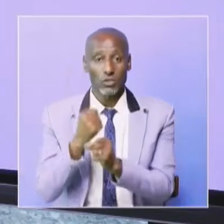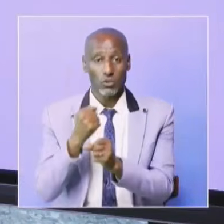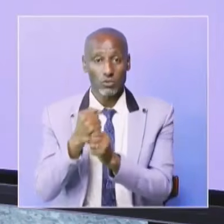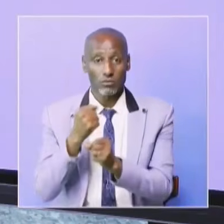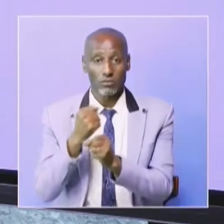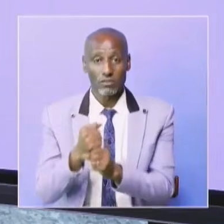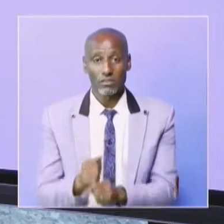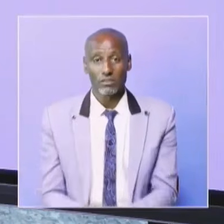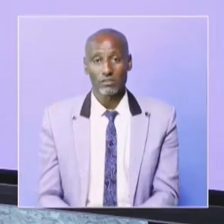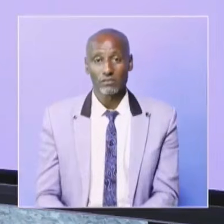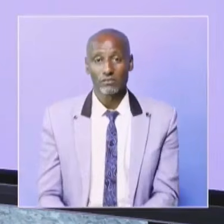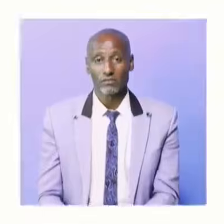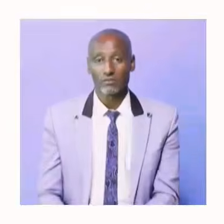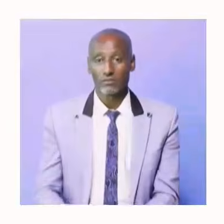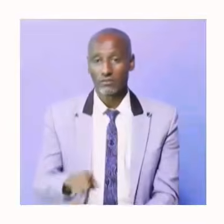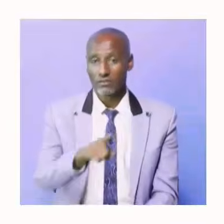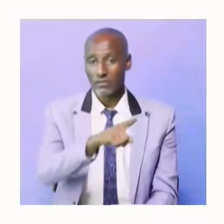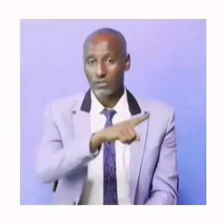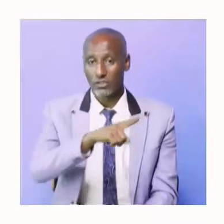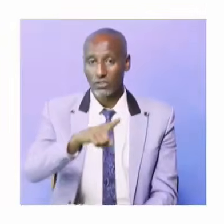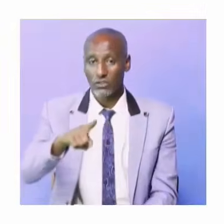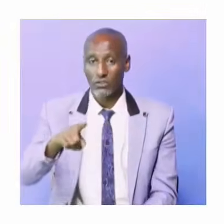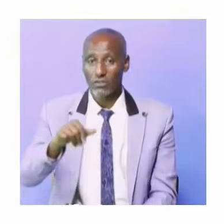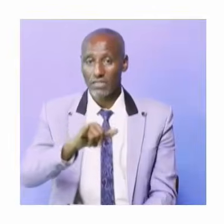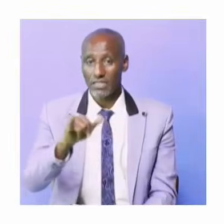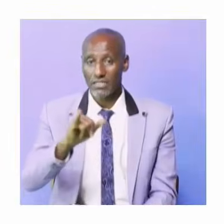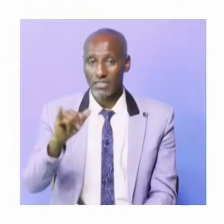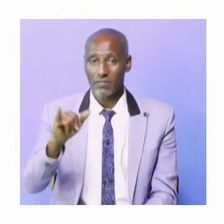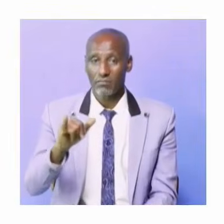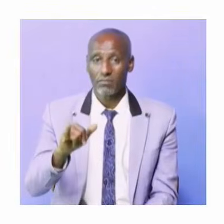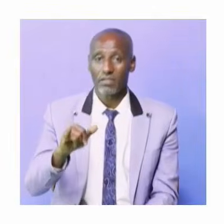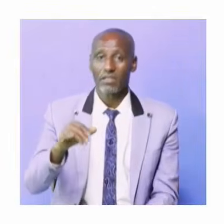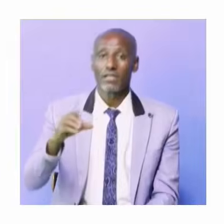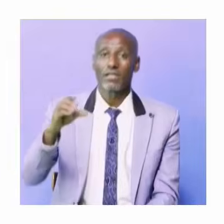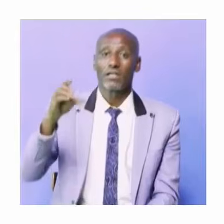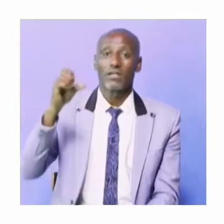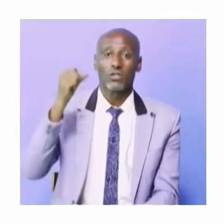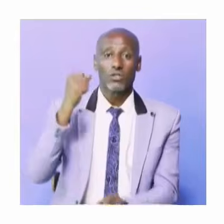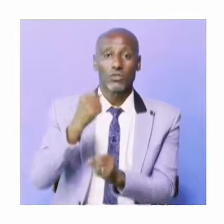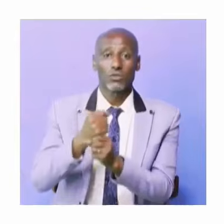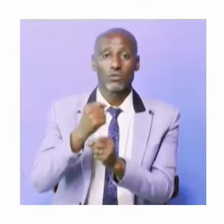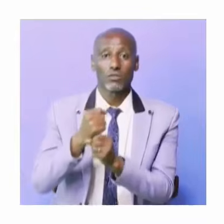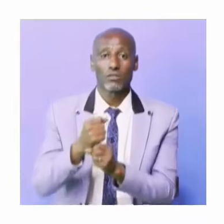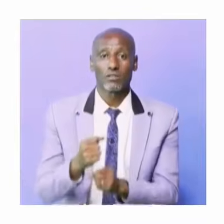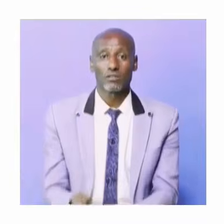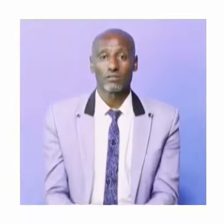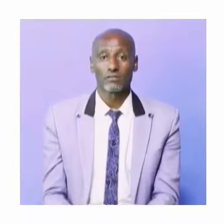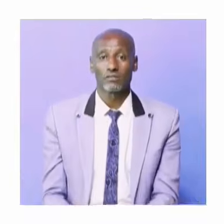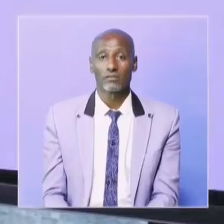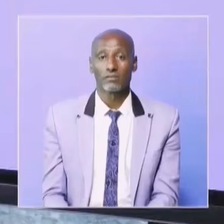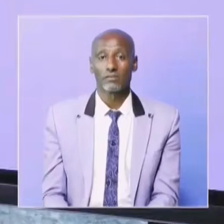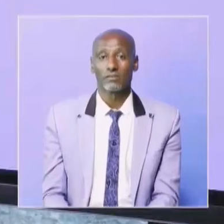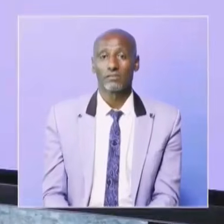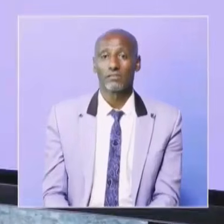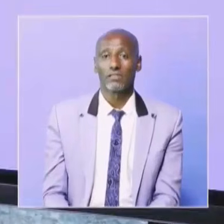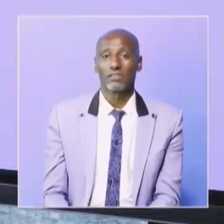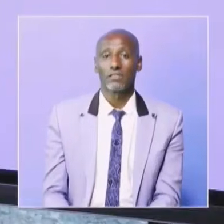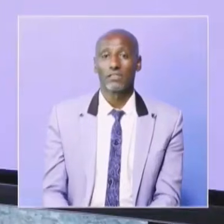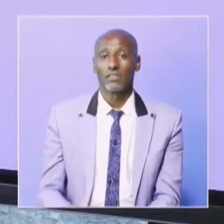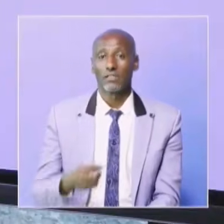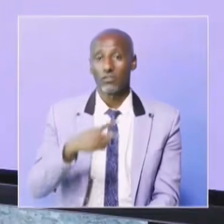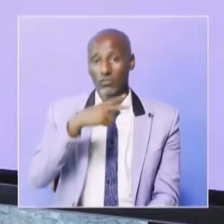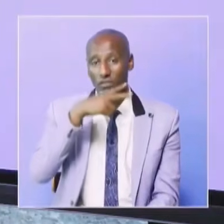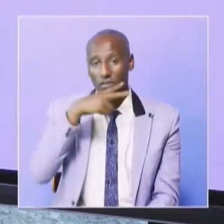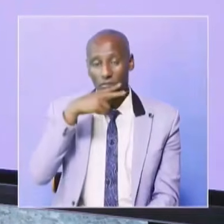look at this. You, the same thing, do. Or, which means if your verb is